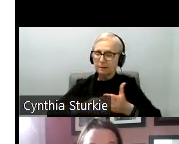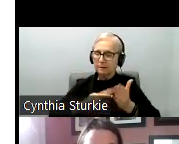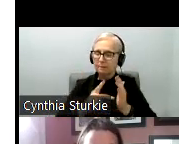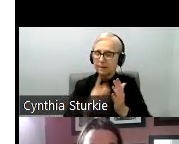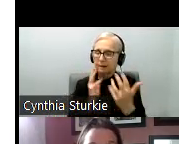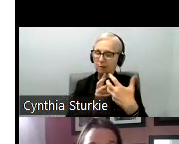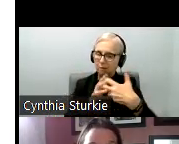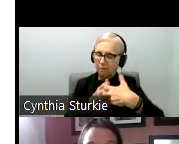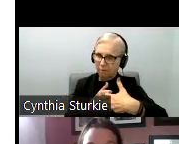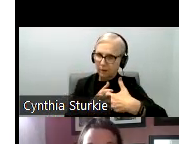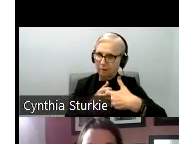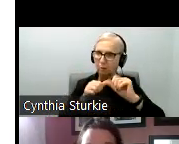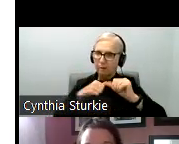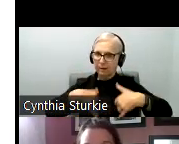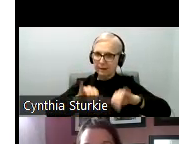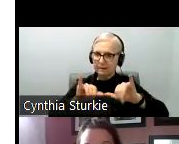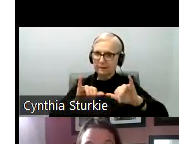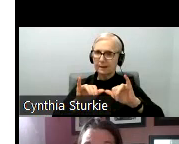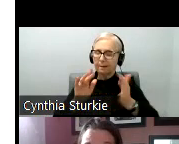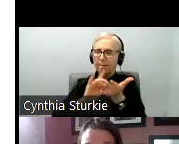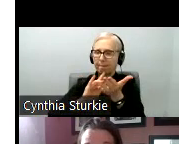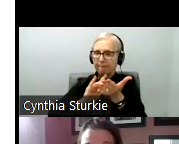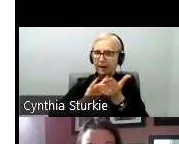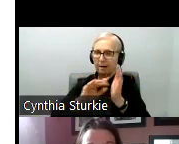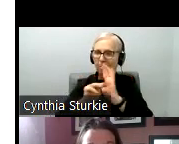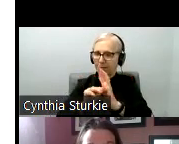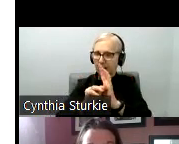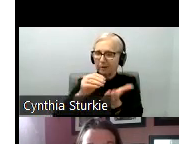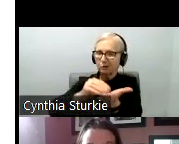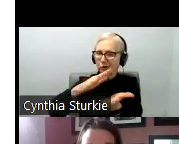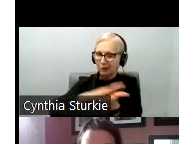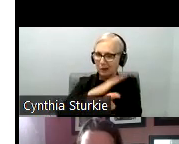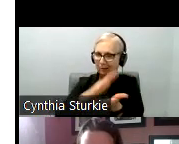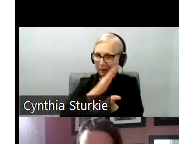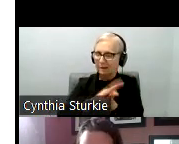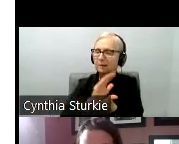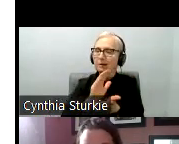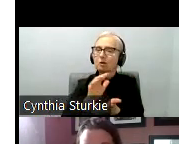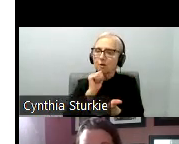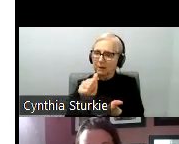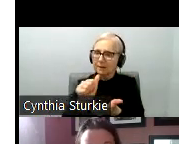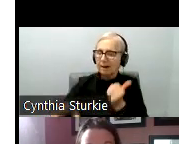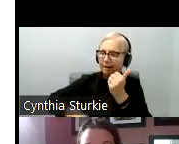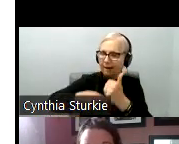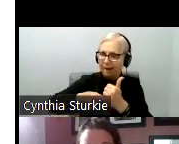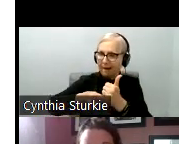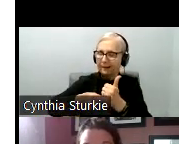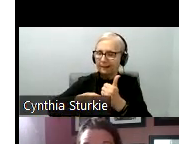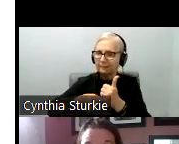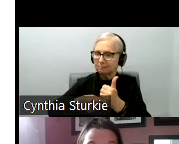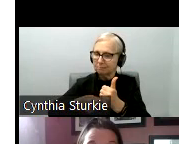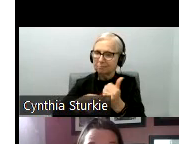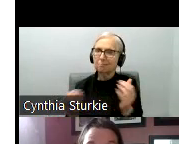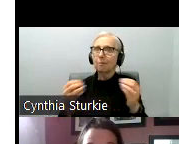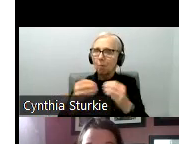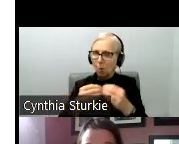within existing medical model documentation to make sure that it's not adding additional burden and will be accessible to